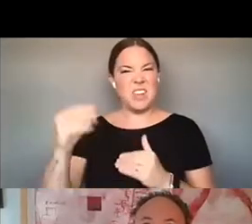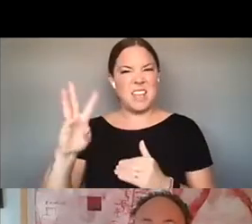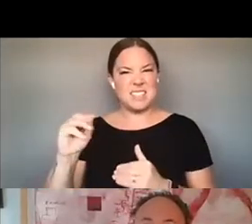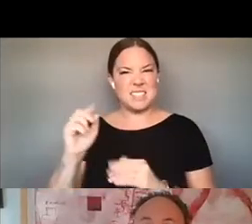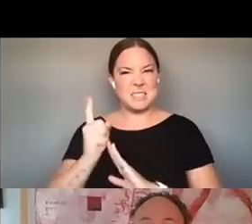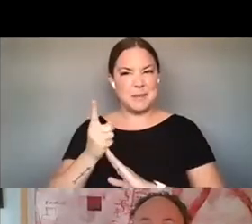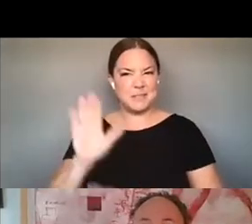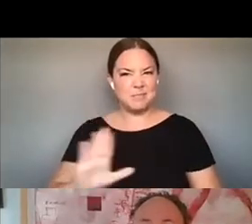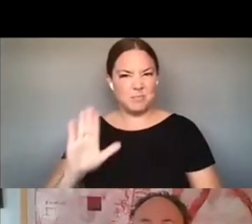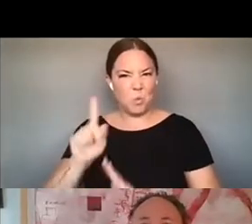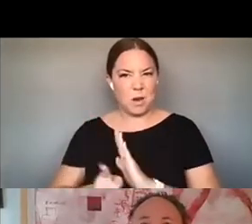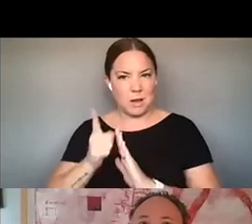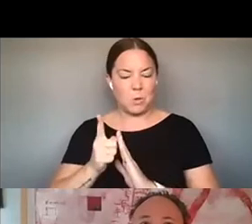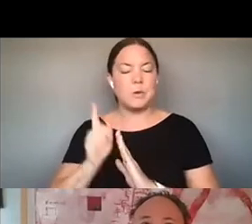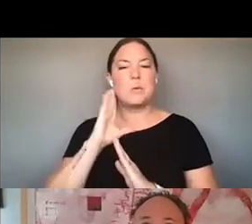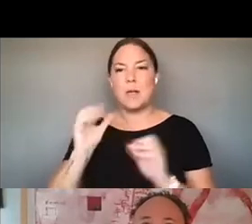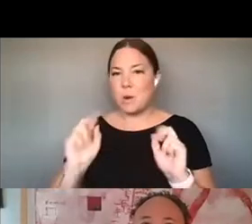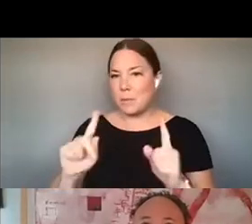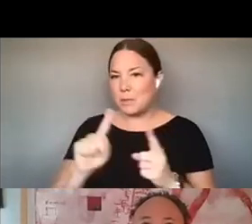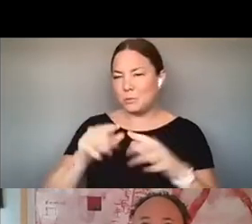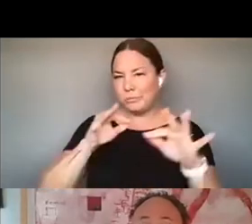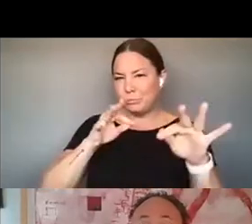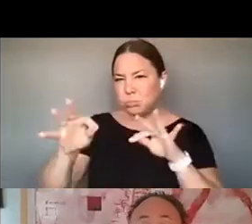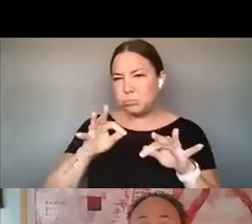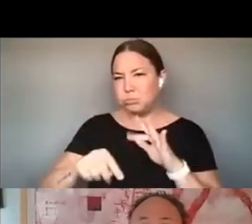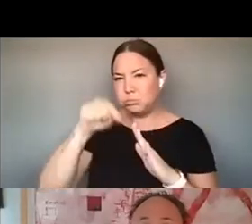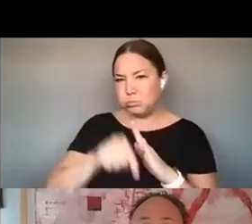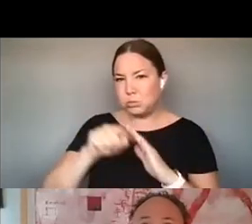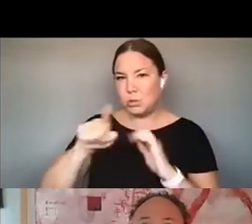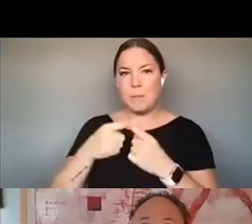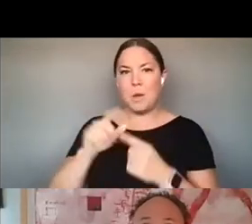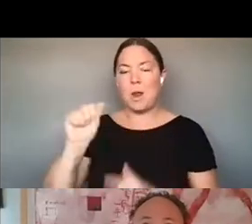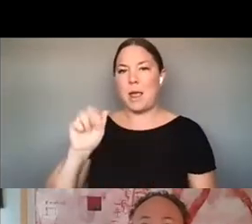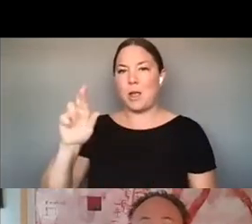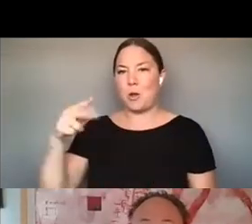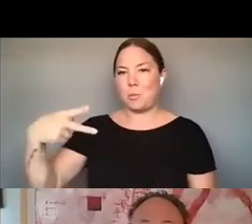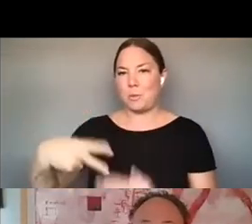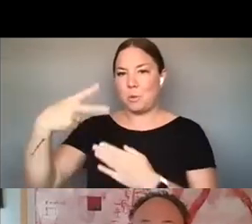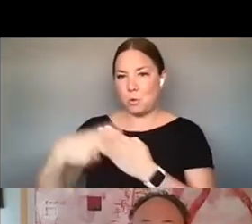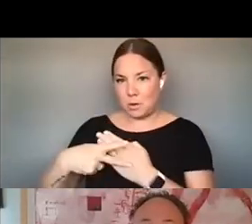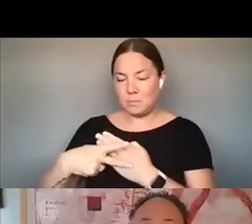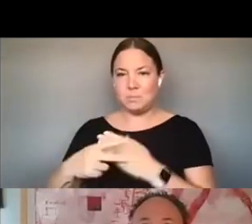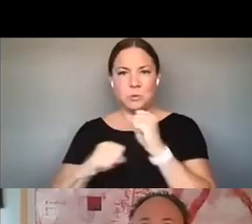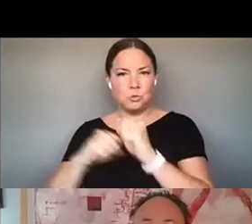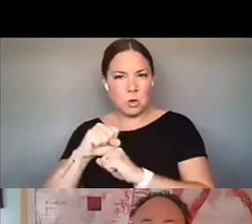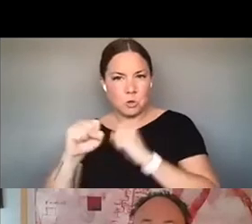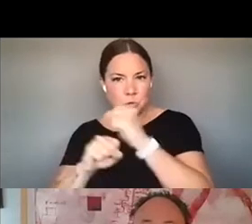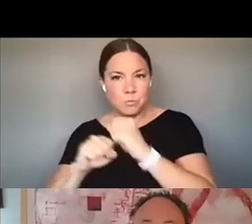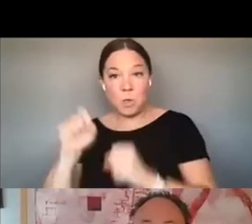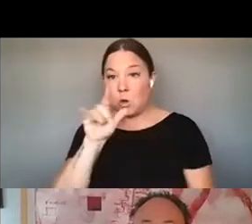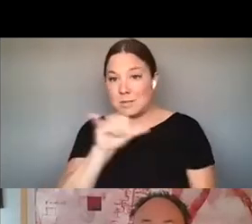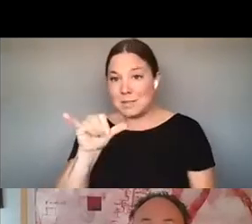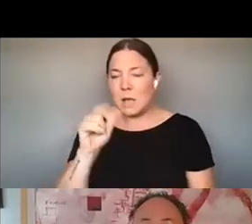we'll have an opportunity to do a deep dive on our ARP program, the structure, eligibility,